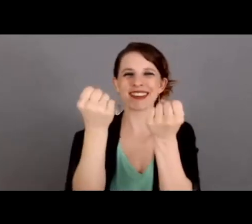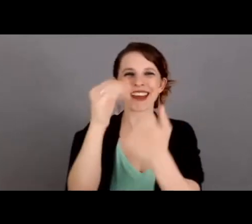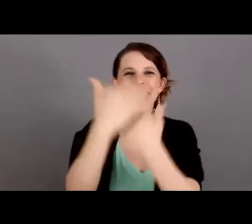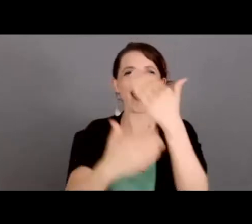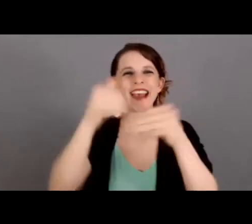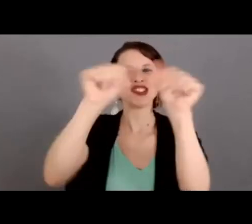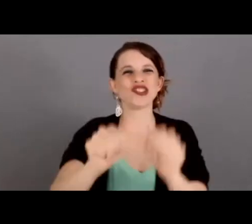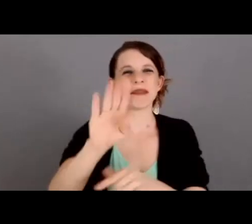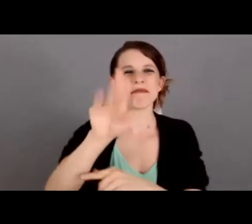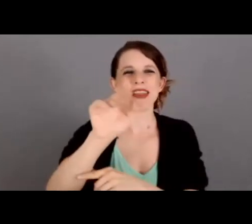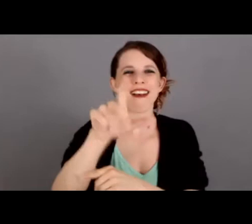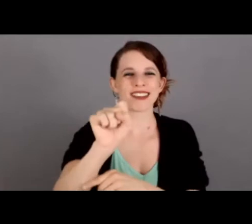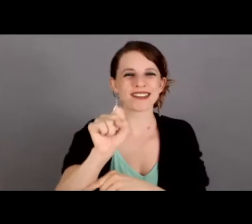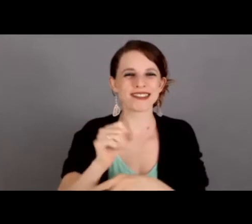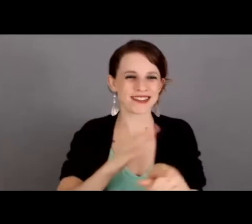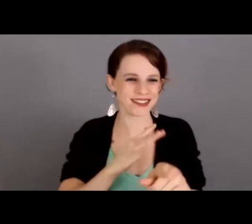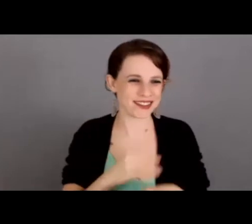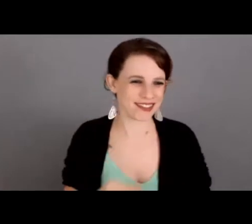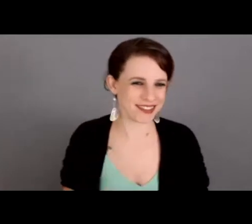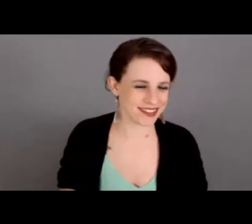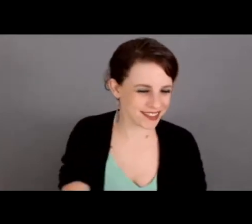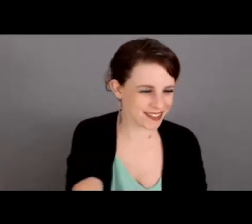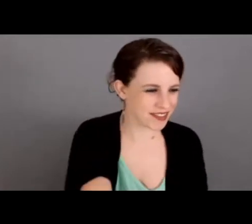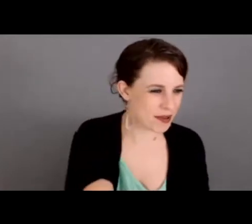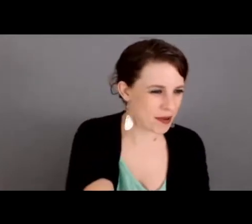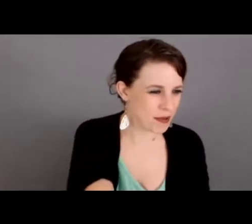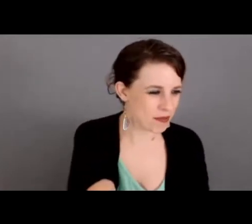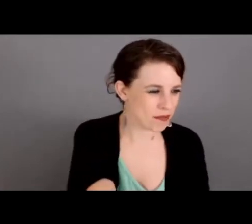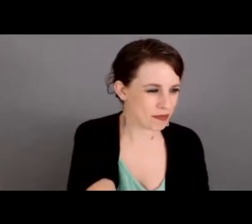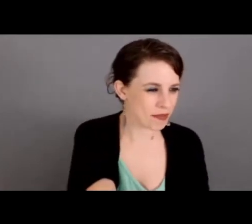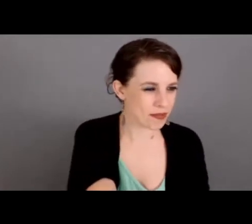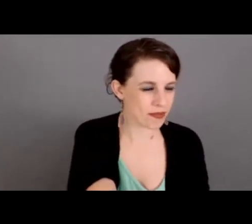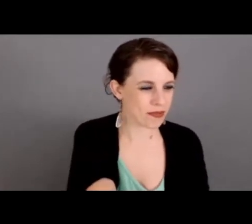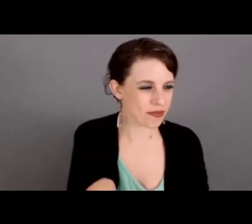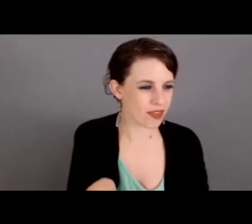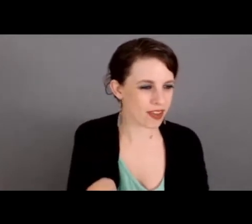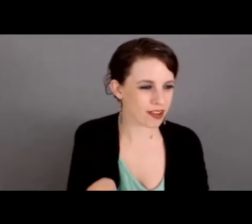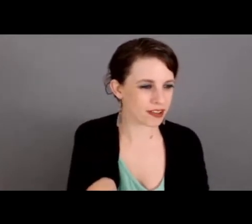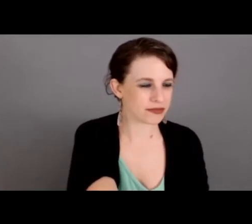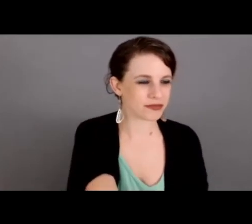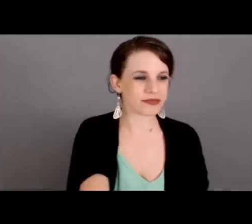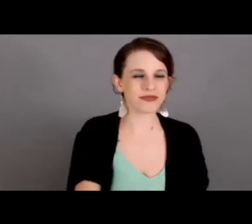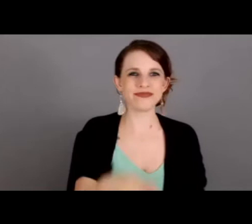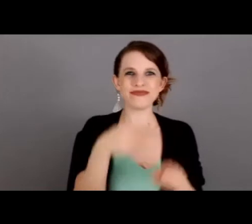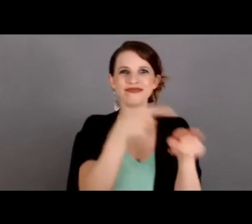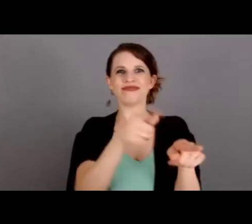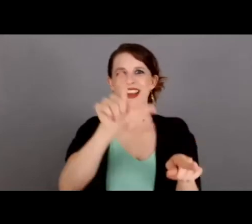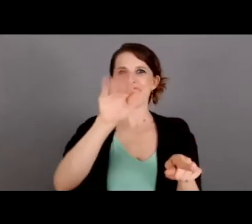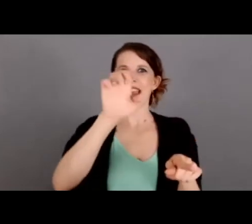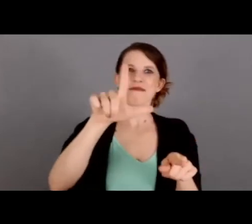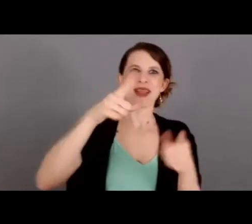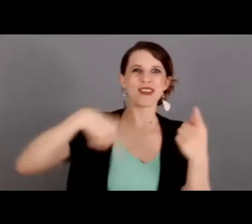And these are ABC signing blocks. So you can see the hand shapes there.